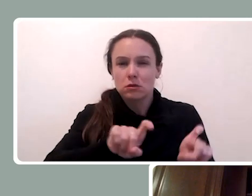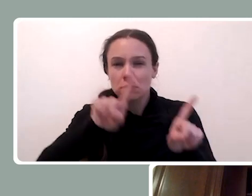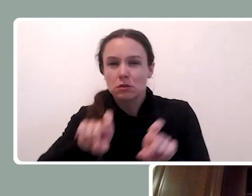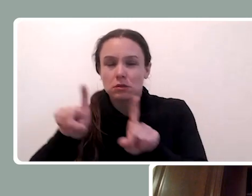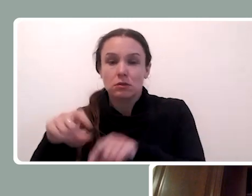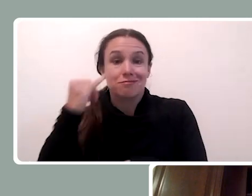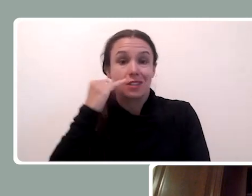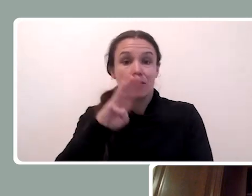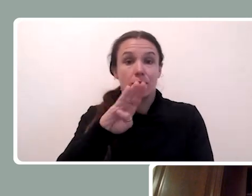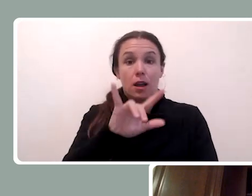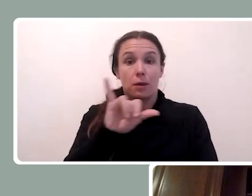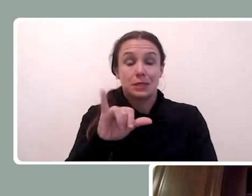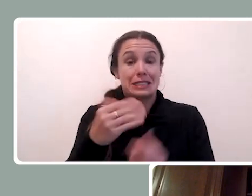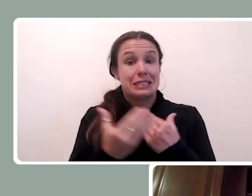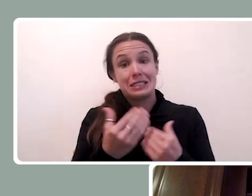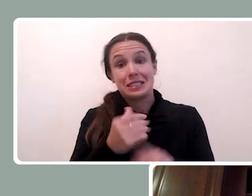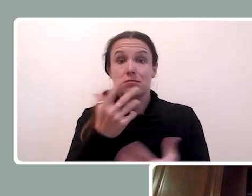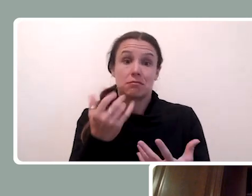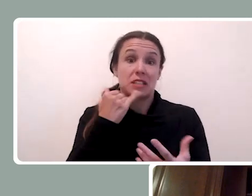the biopsy is easy to do.